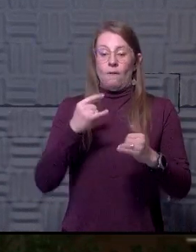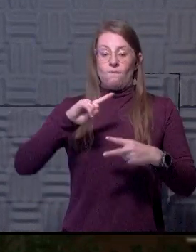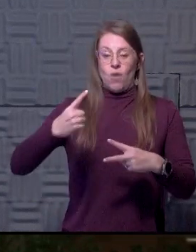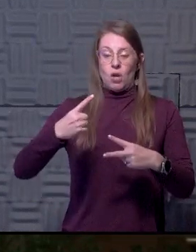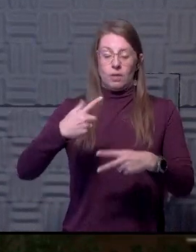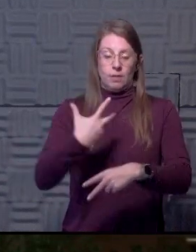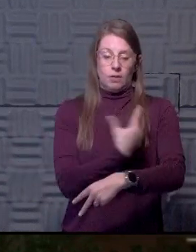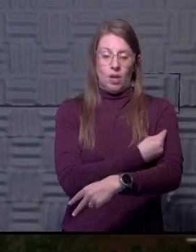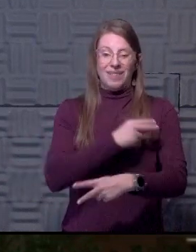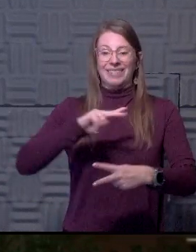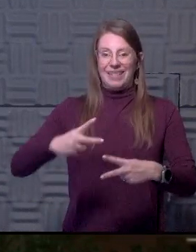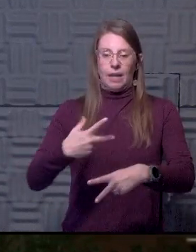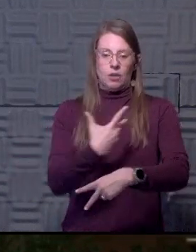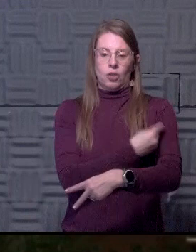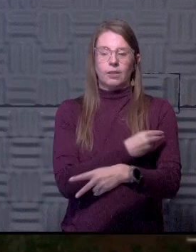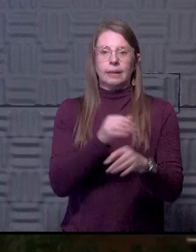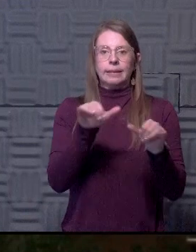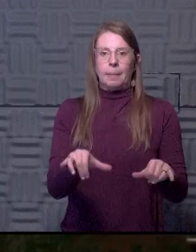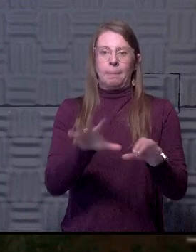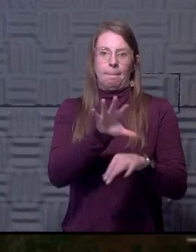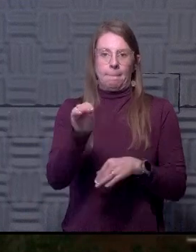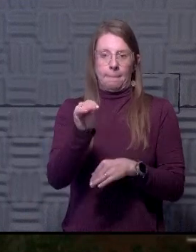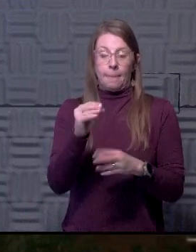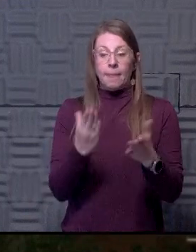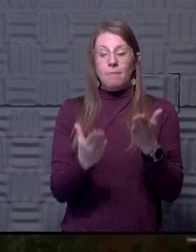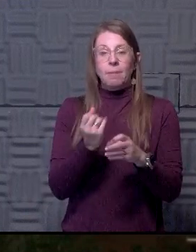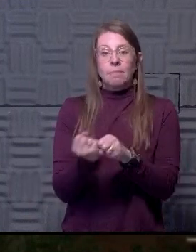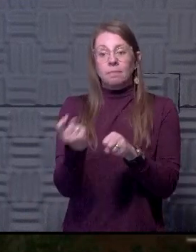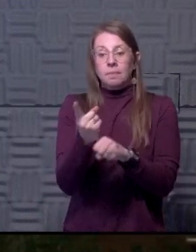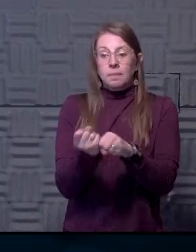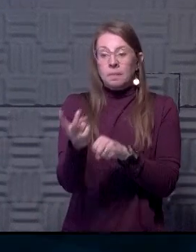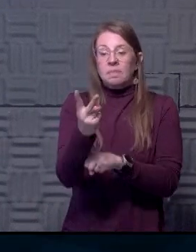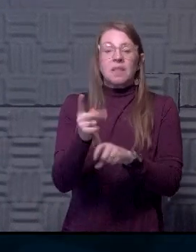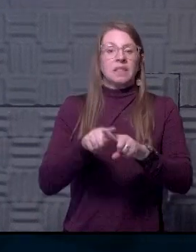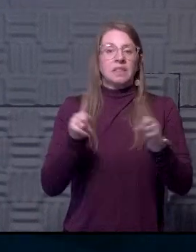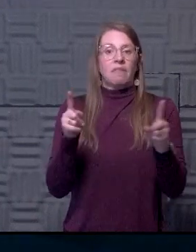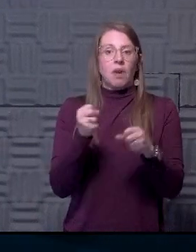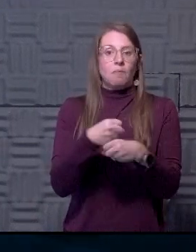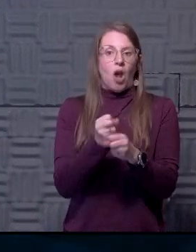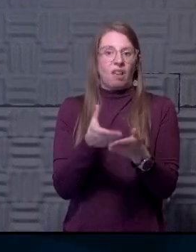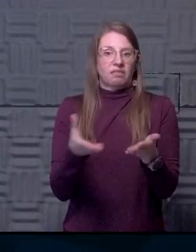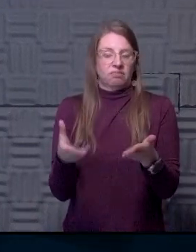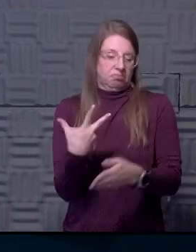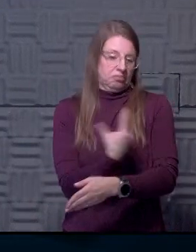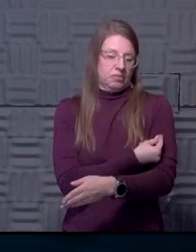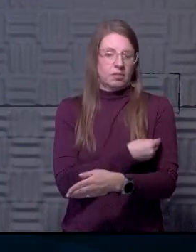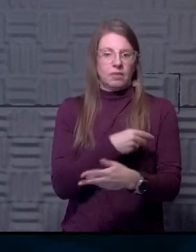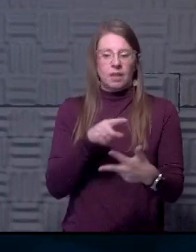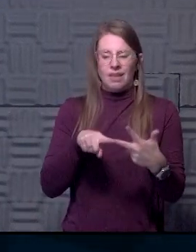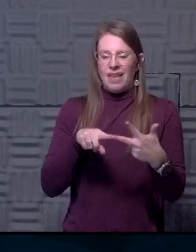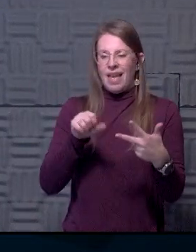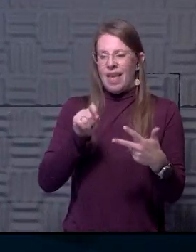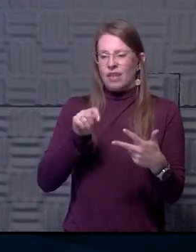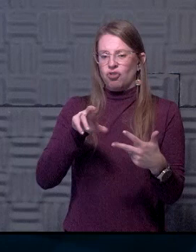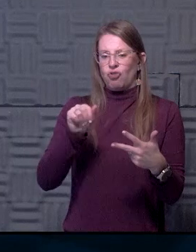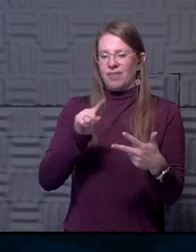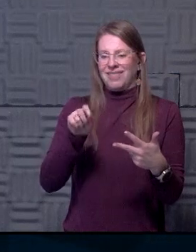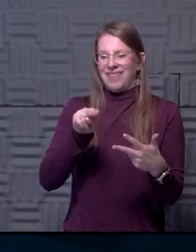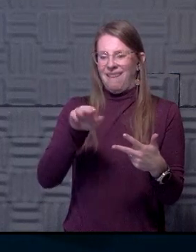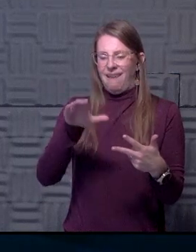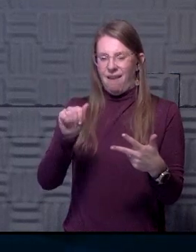but maybe in a year or two, you may be able to get a different product. And the AstraZeneca product is how far apart are the two